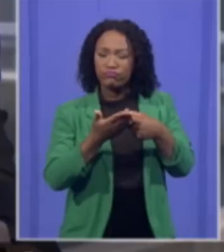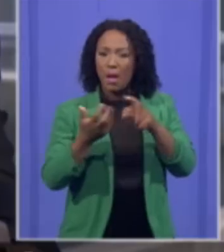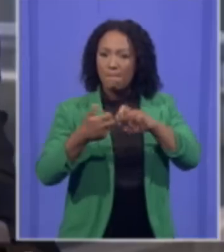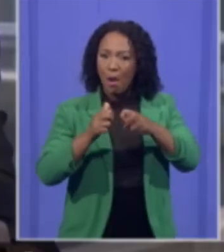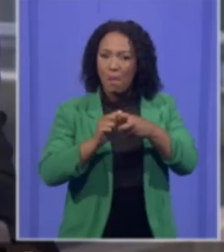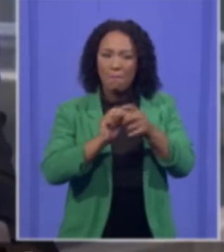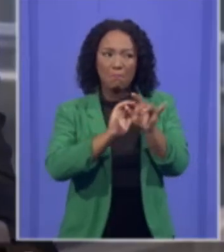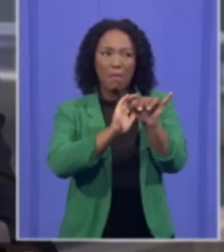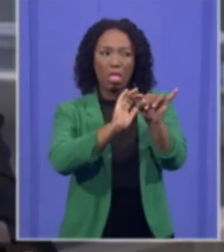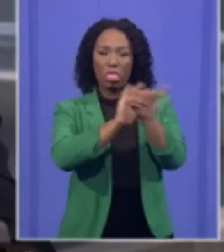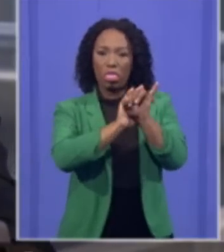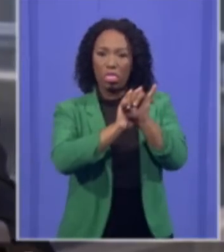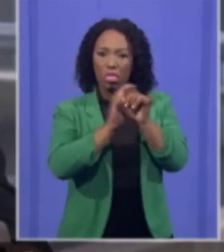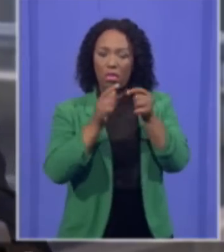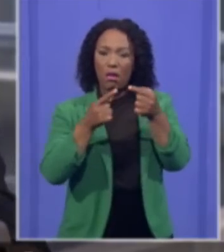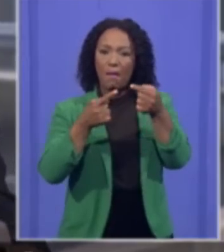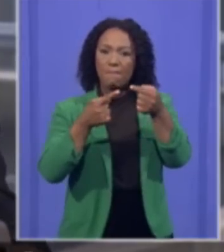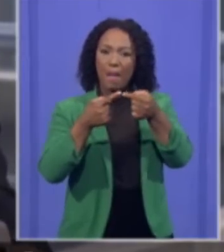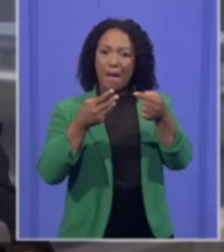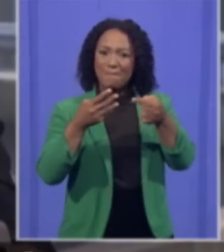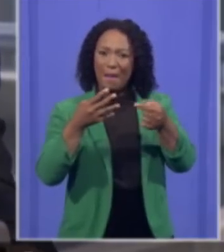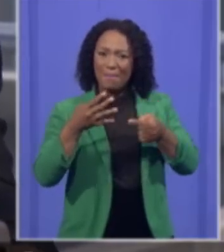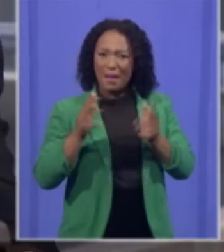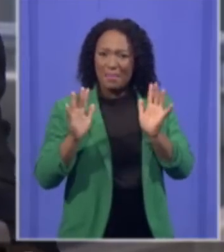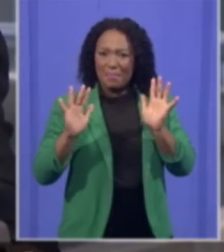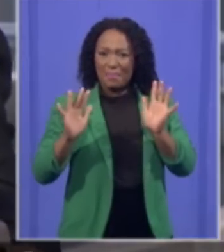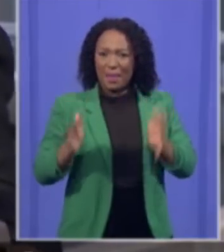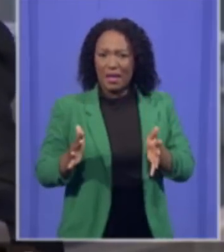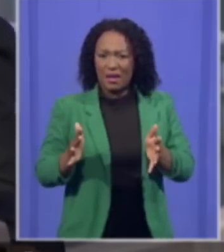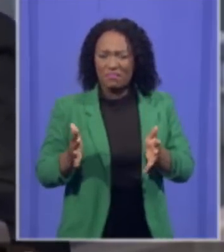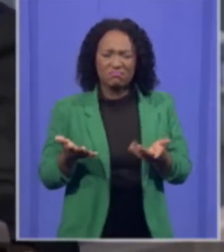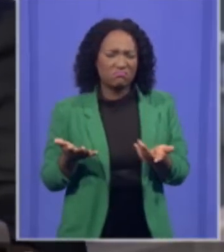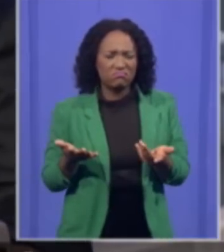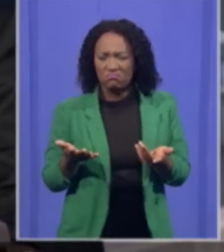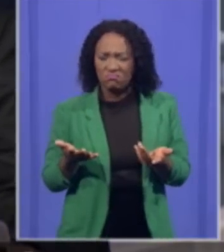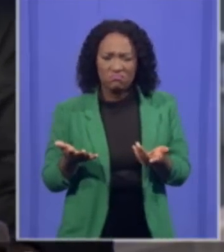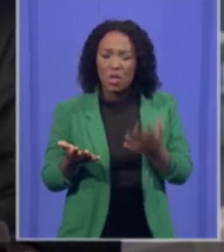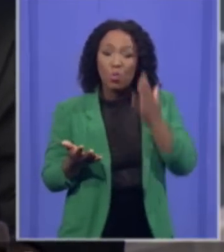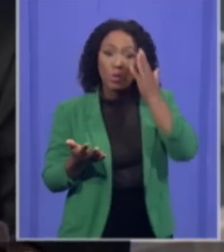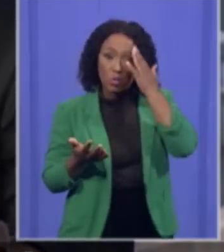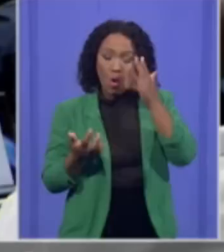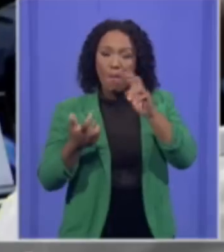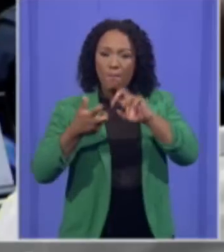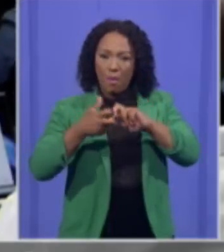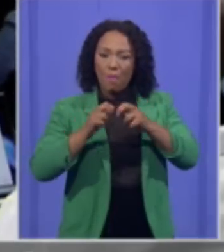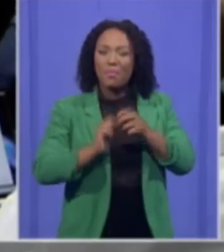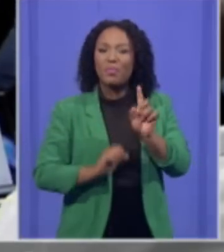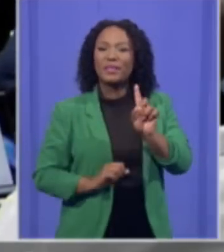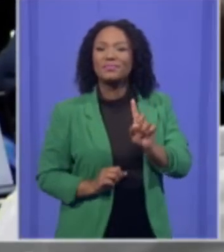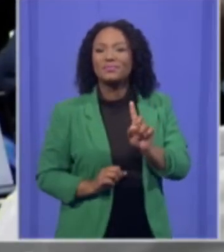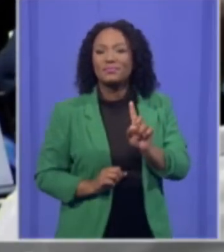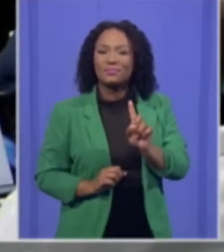diagnosing. We should not be here to diagnose the problem. We know what the problem is.